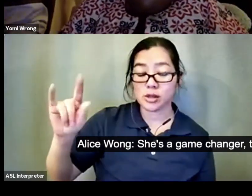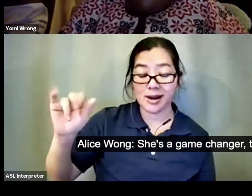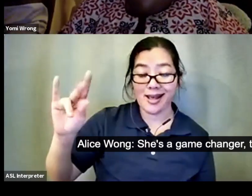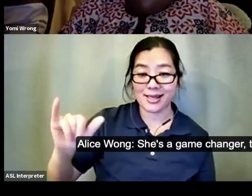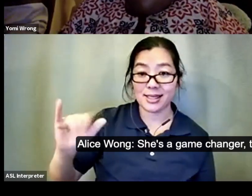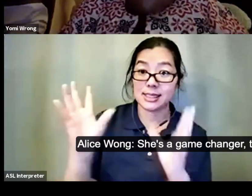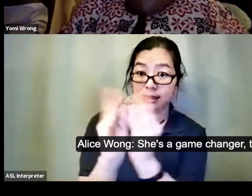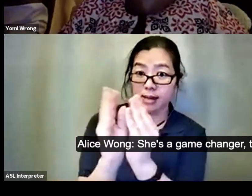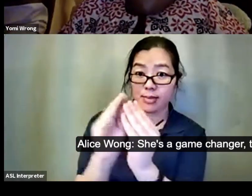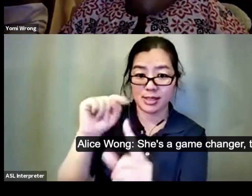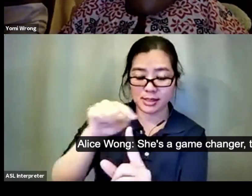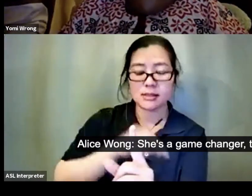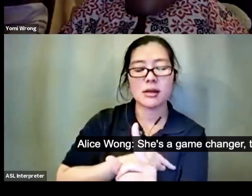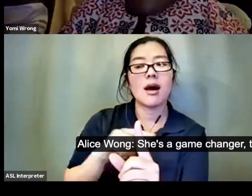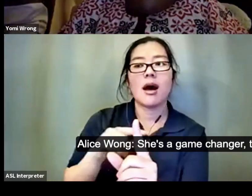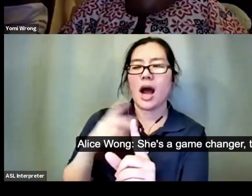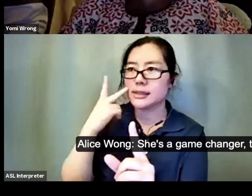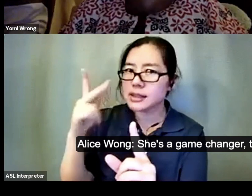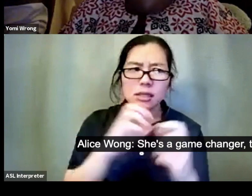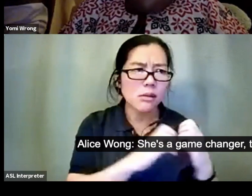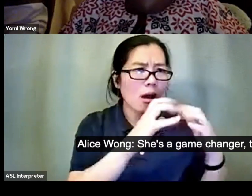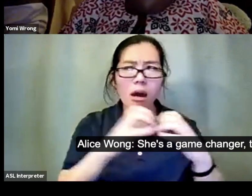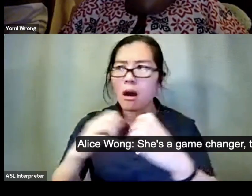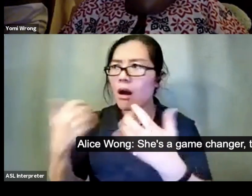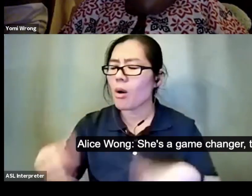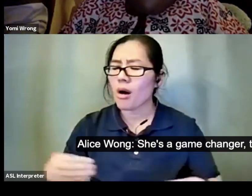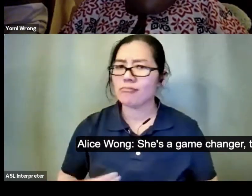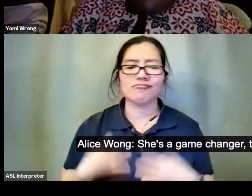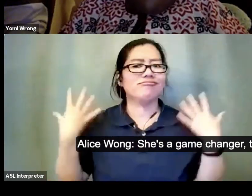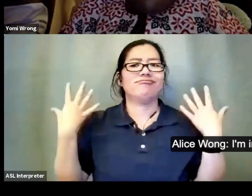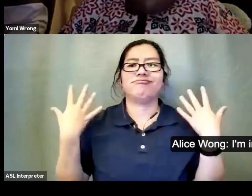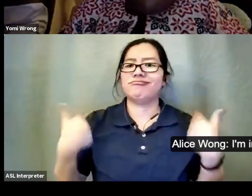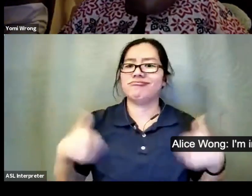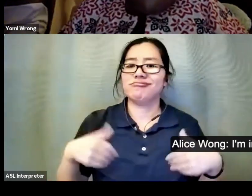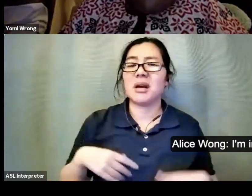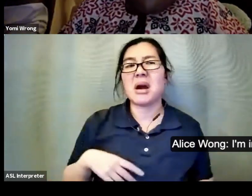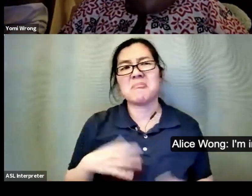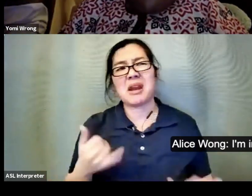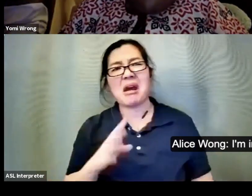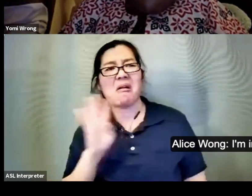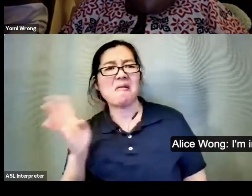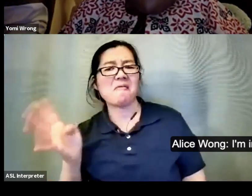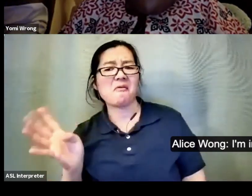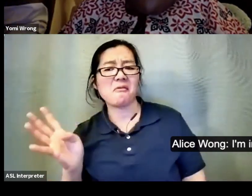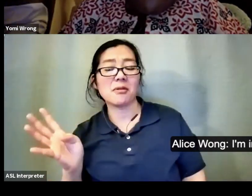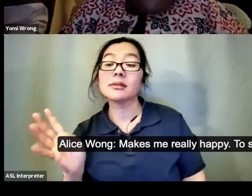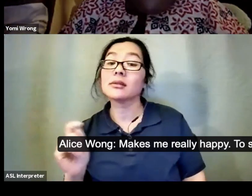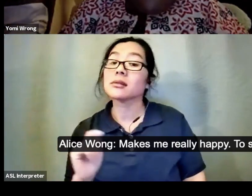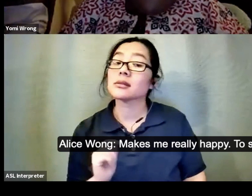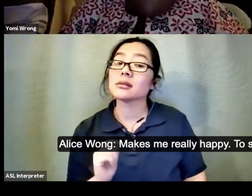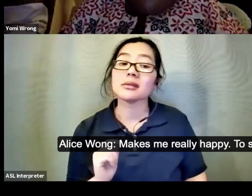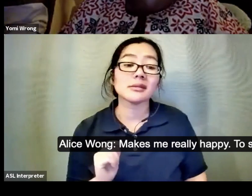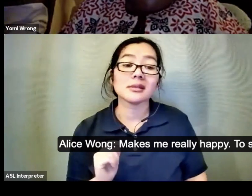this gives me life, I'm in my mid 40s, and it makes me